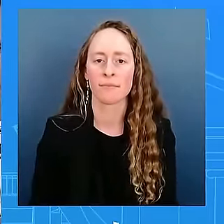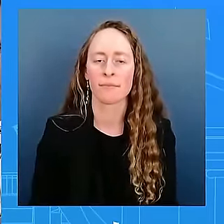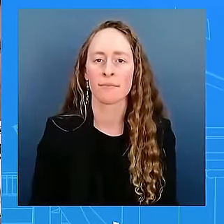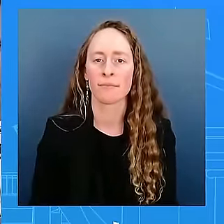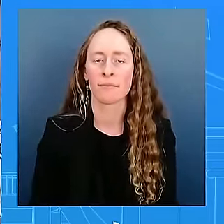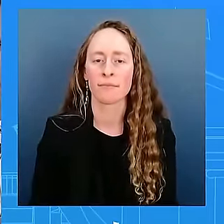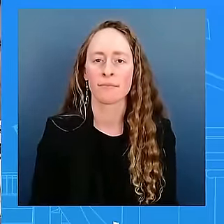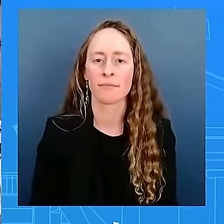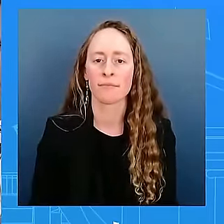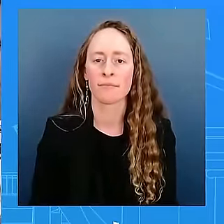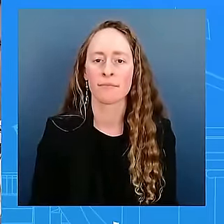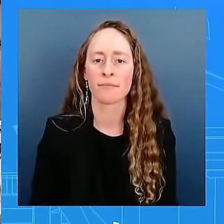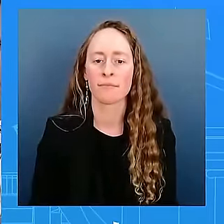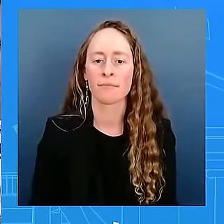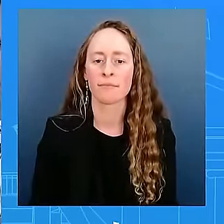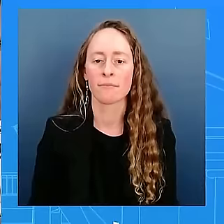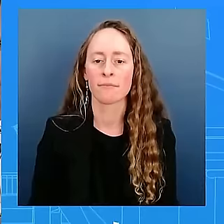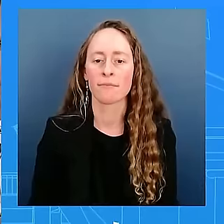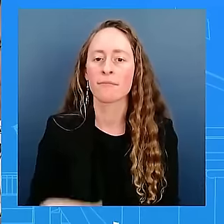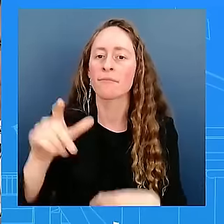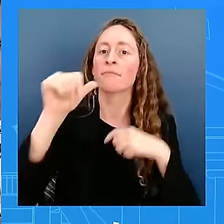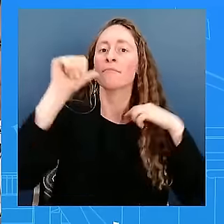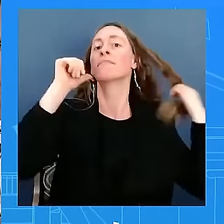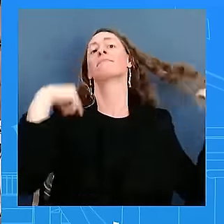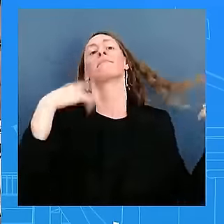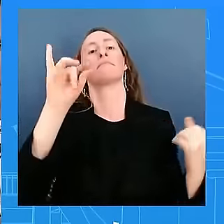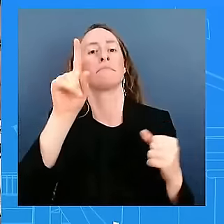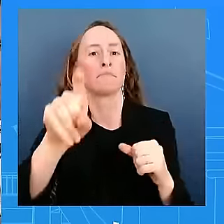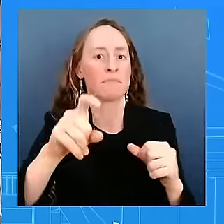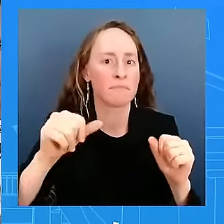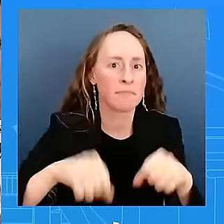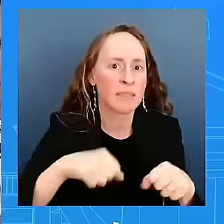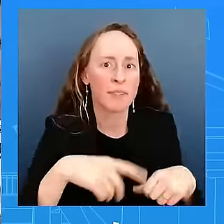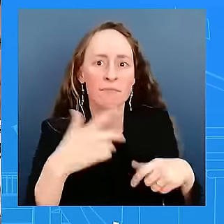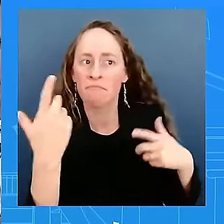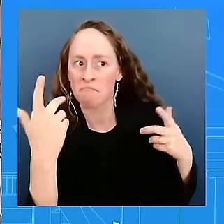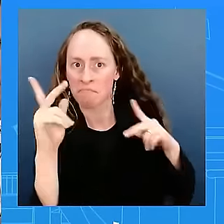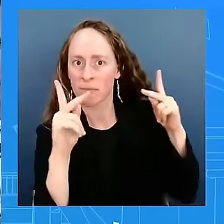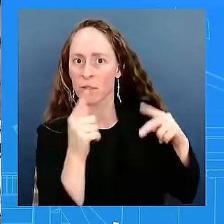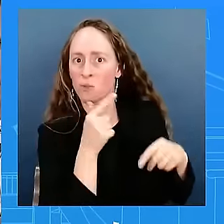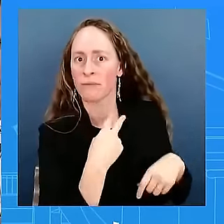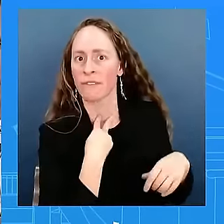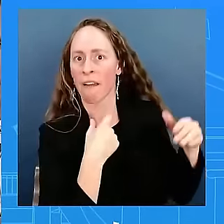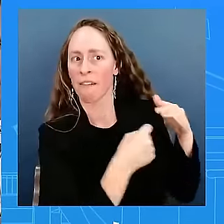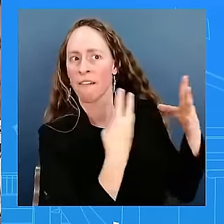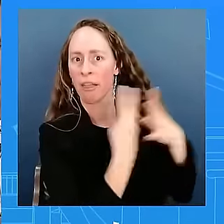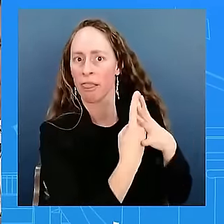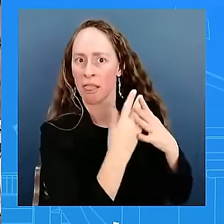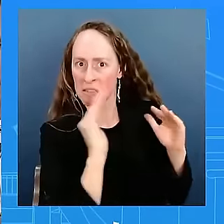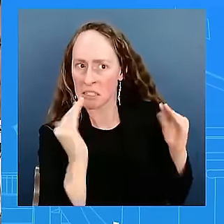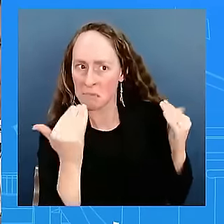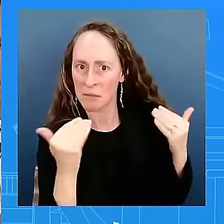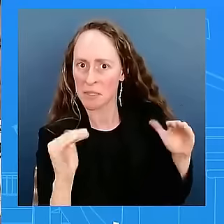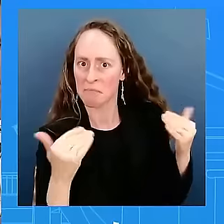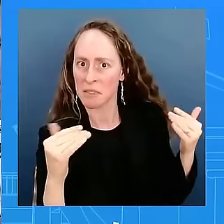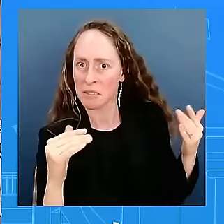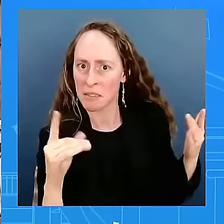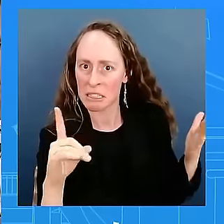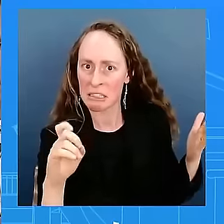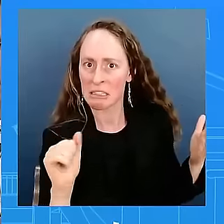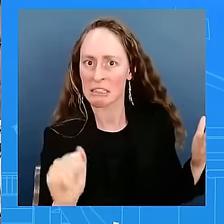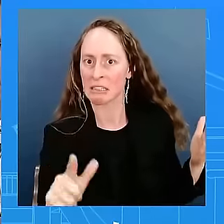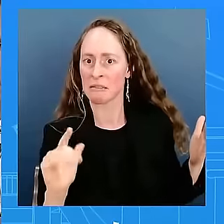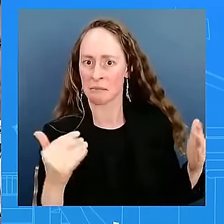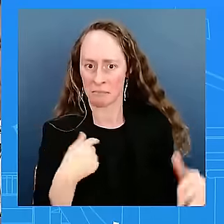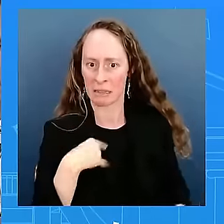deal. At the time that I asked you those questions, were you aware? Yes. You were aware. And so, given that you